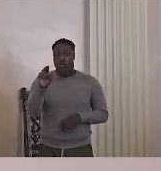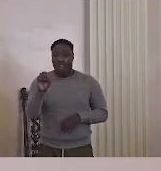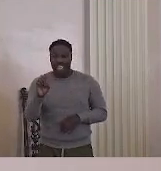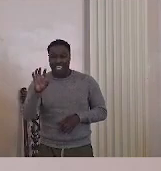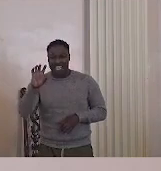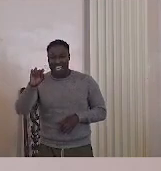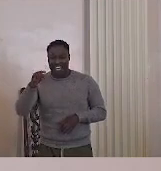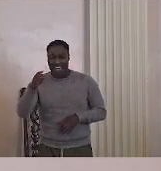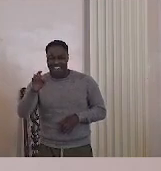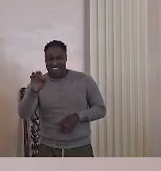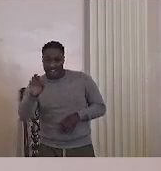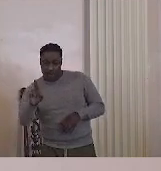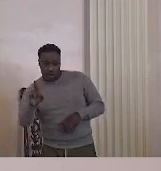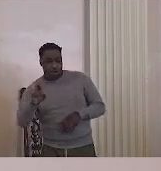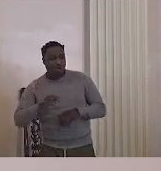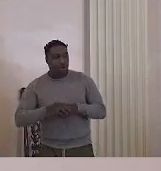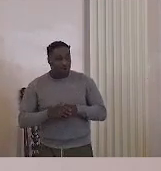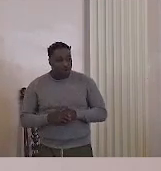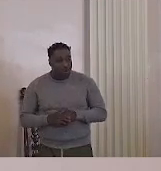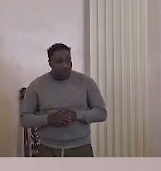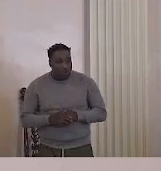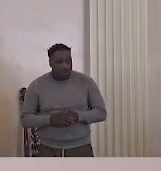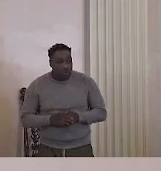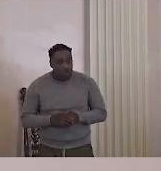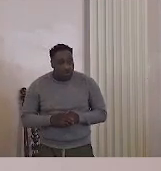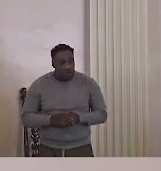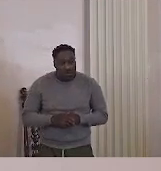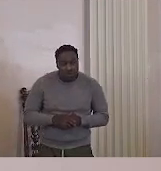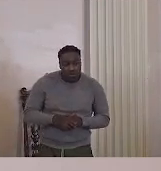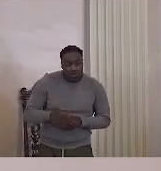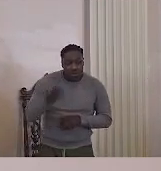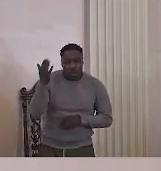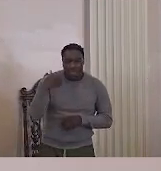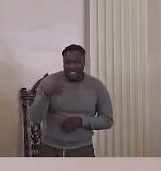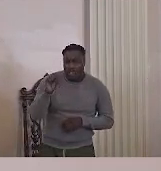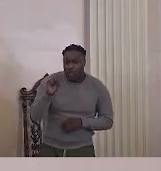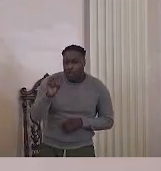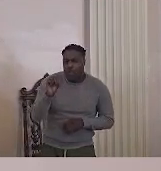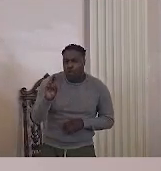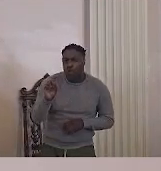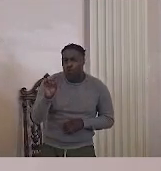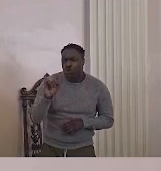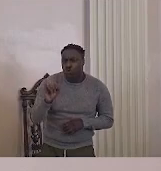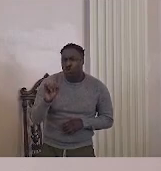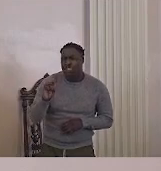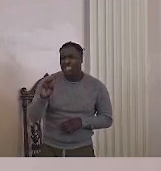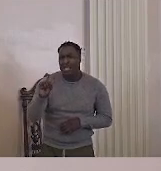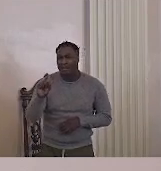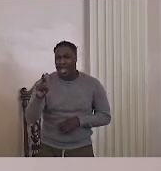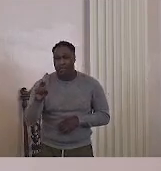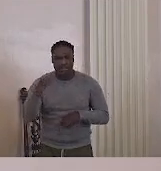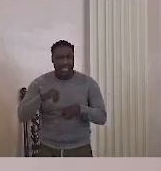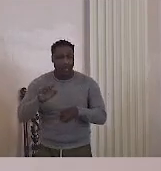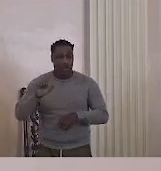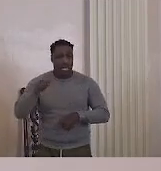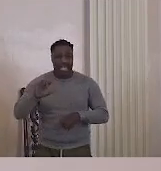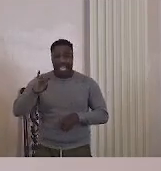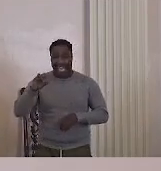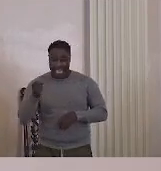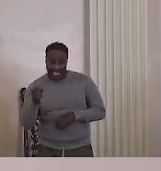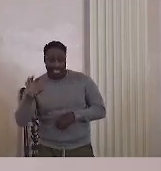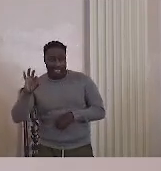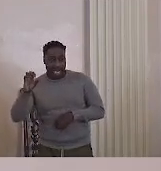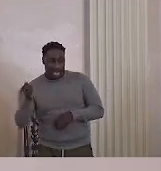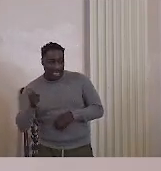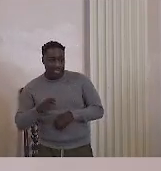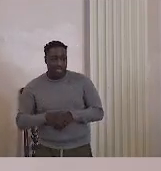Jane was a Reiki master and a Sufi master in her late 80s and 90s,